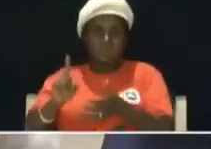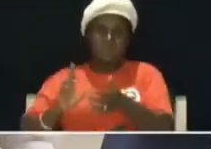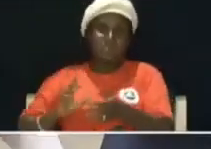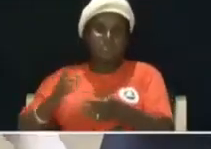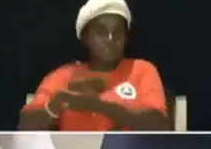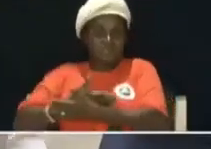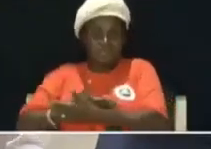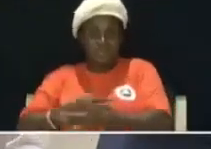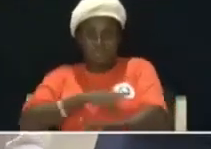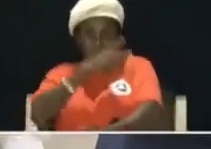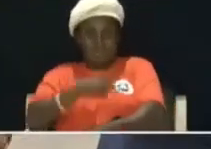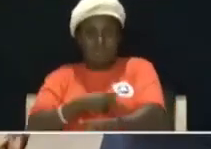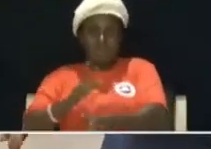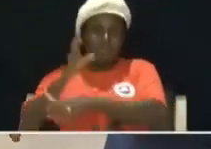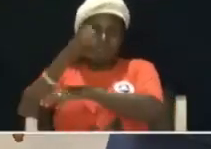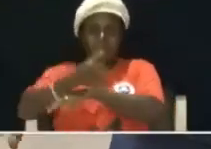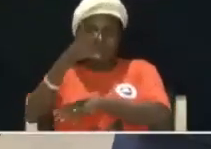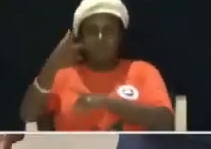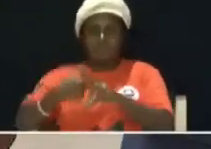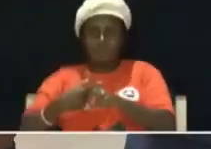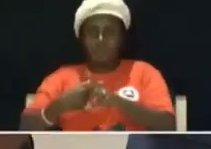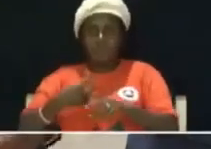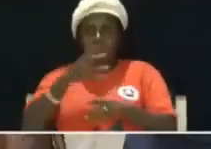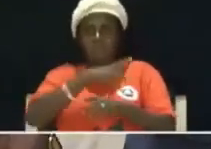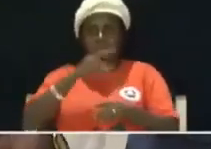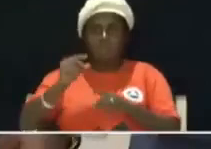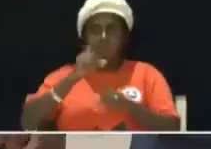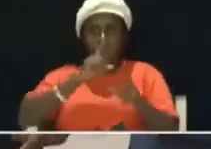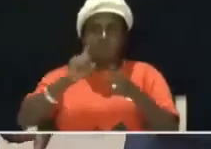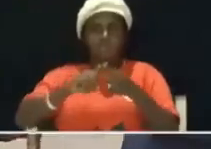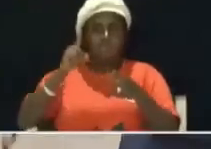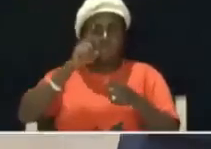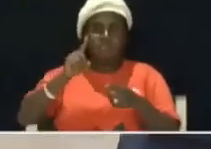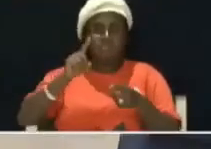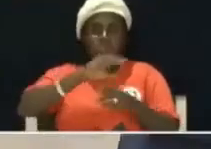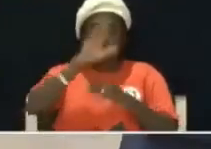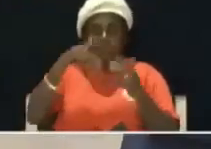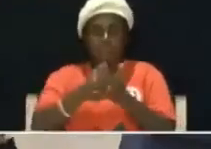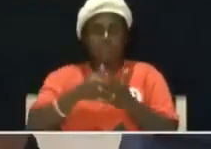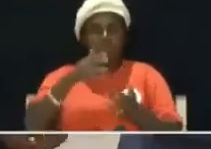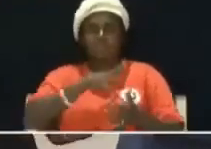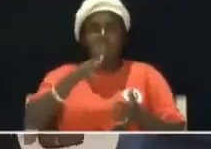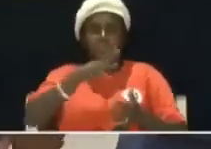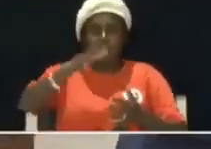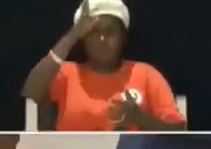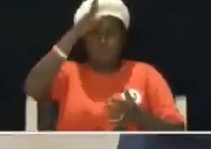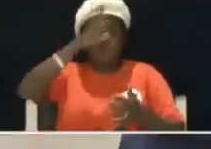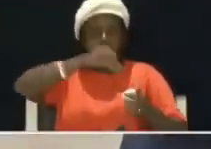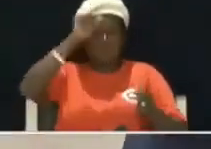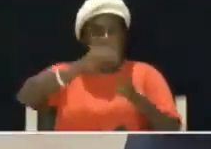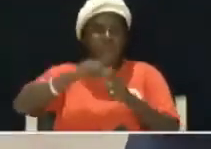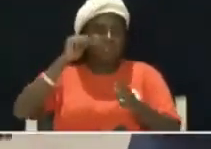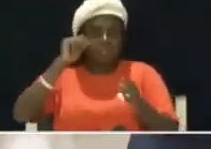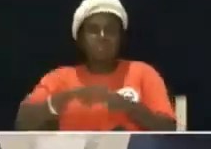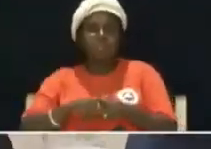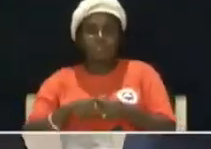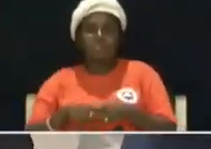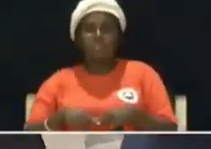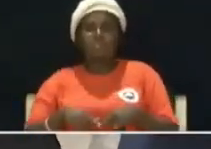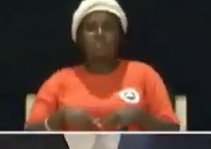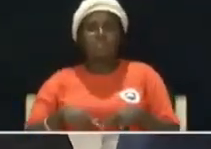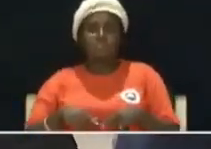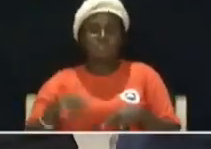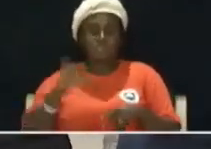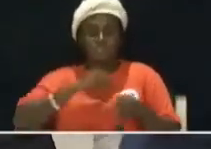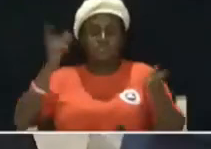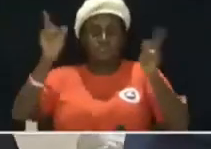3 months. And I speak to you all, my mommies, my daddies, my brothers, my sister. I